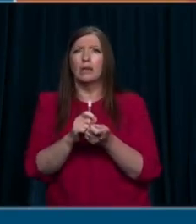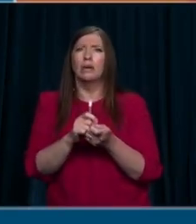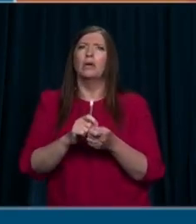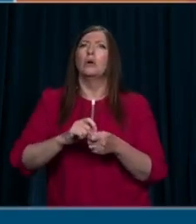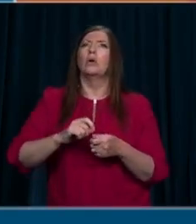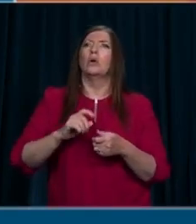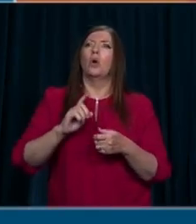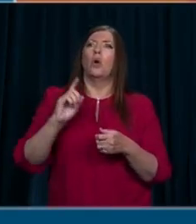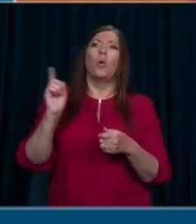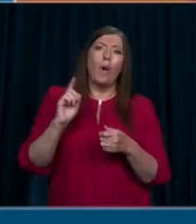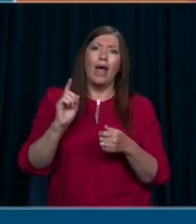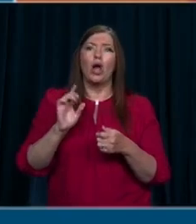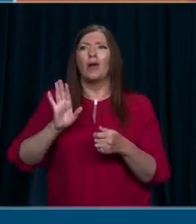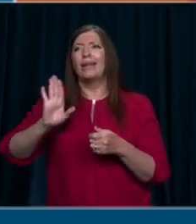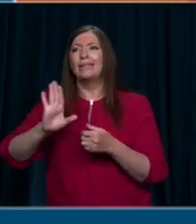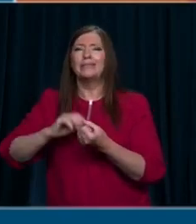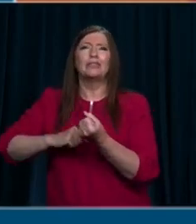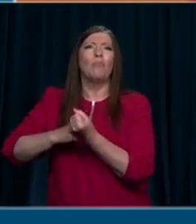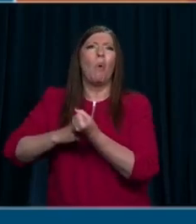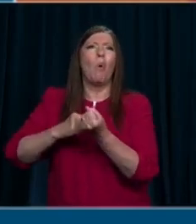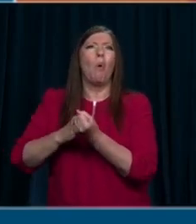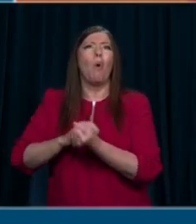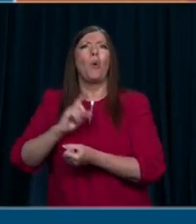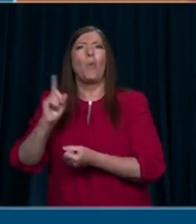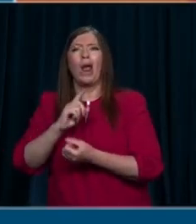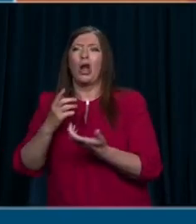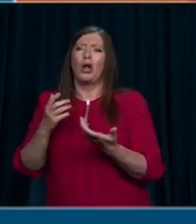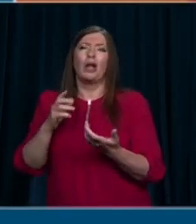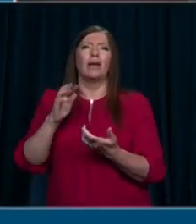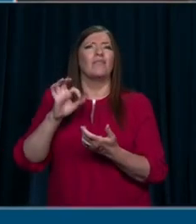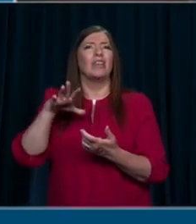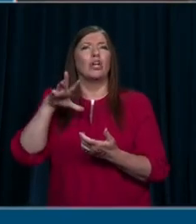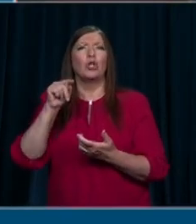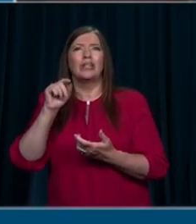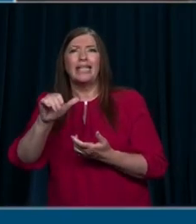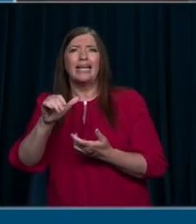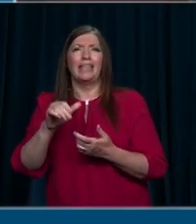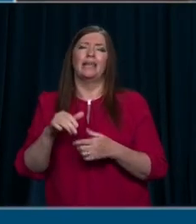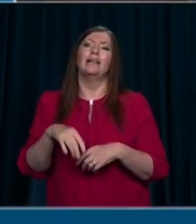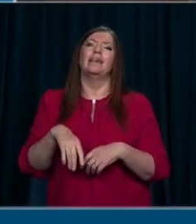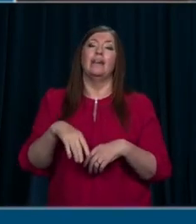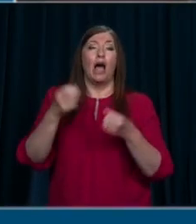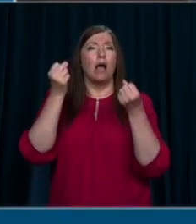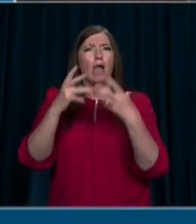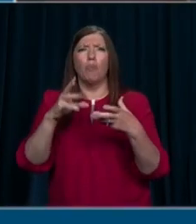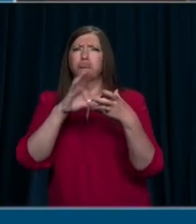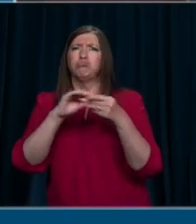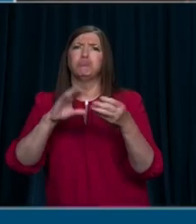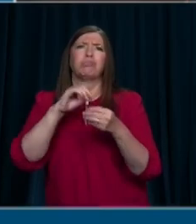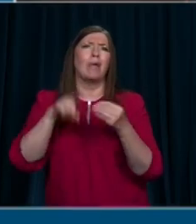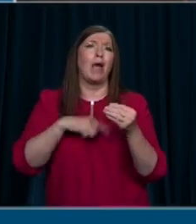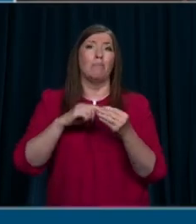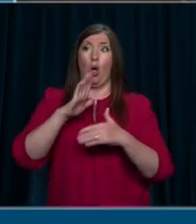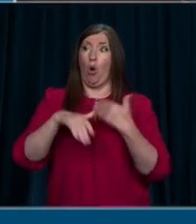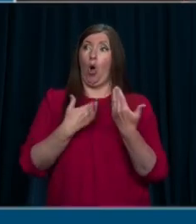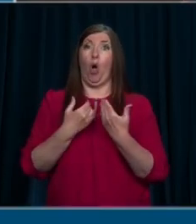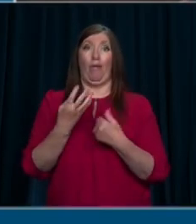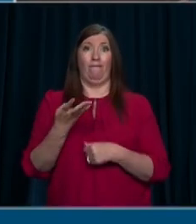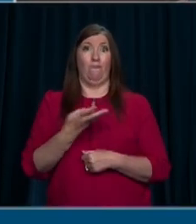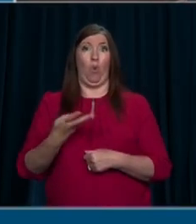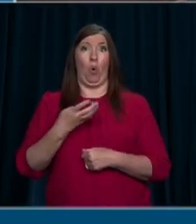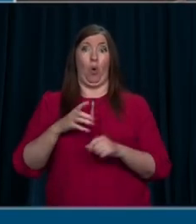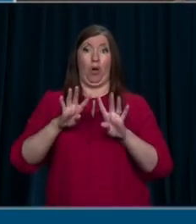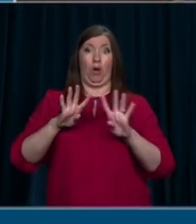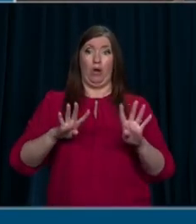where's fealty lies, right? To be clear. Correct. And there's a lot of talk about how all of the candidates on this stage